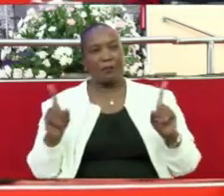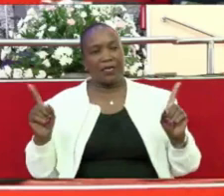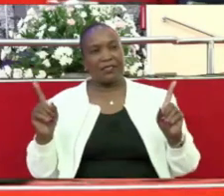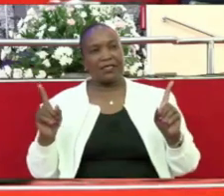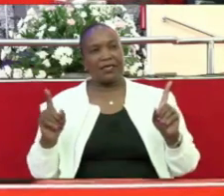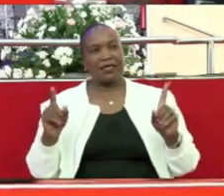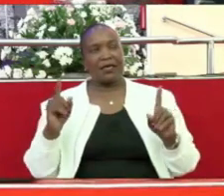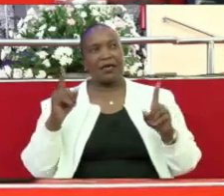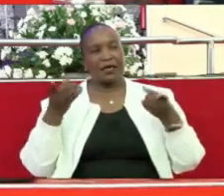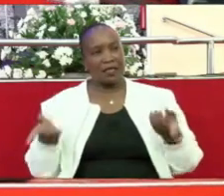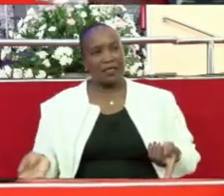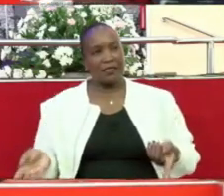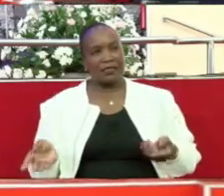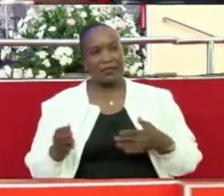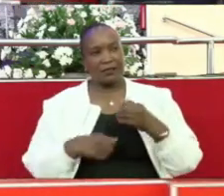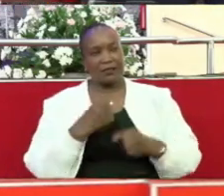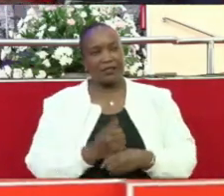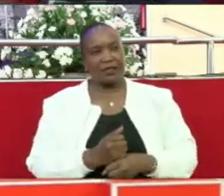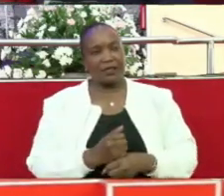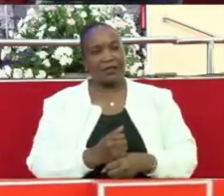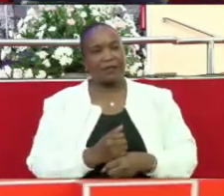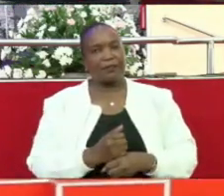the Lord is saying,